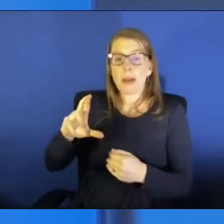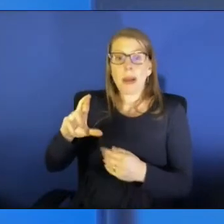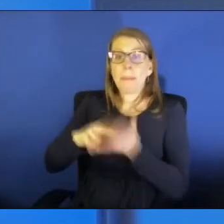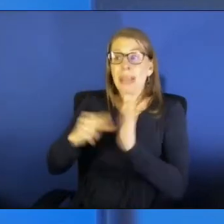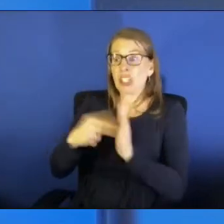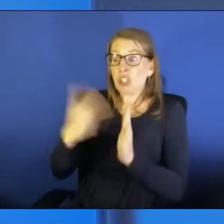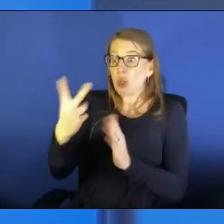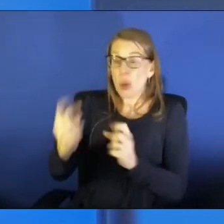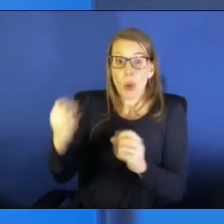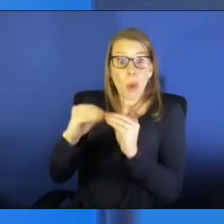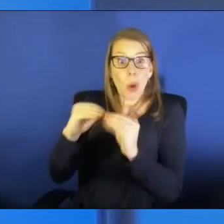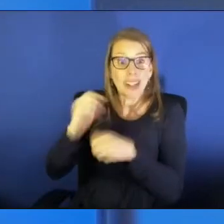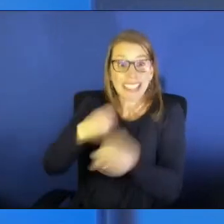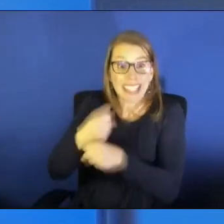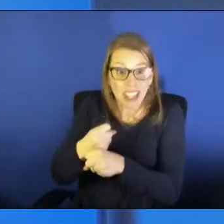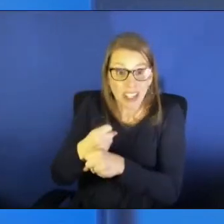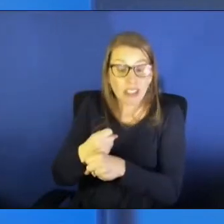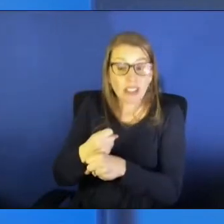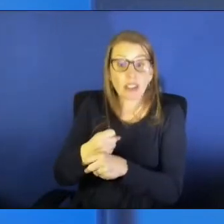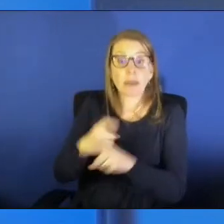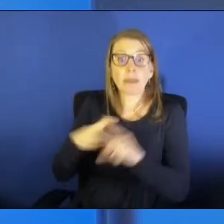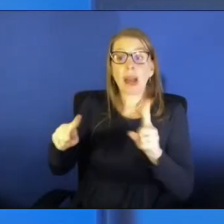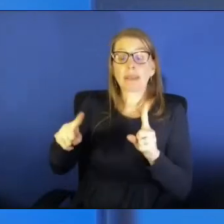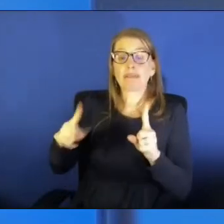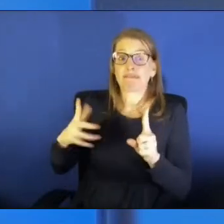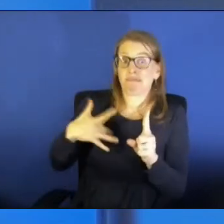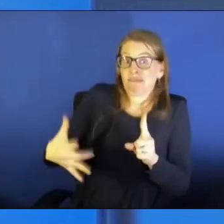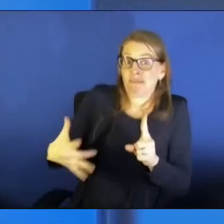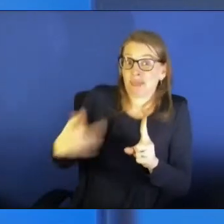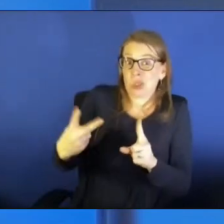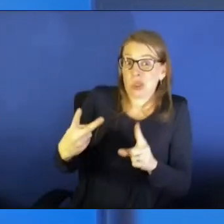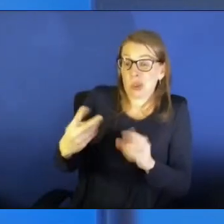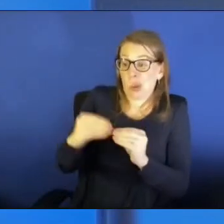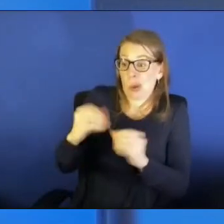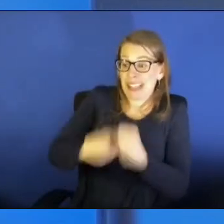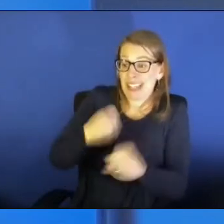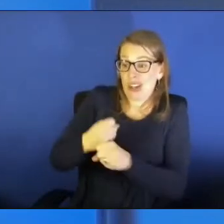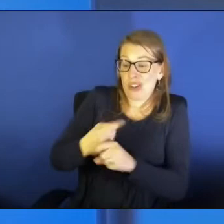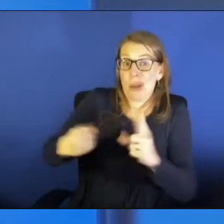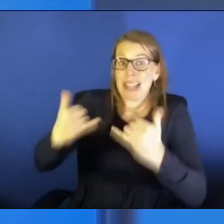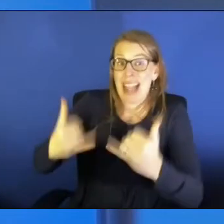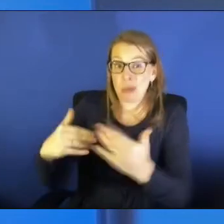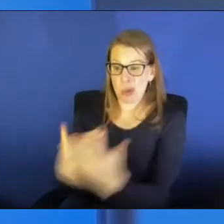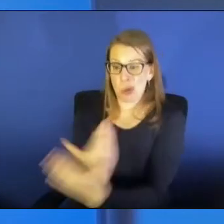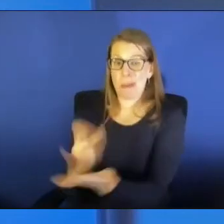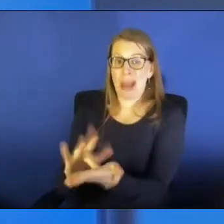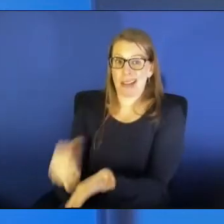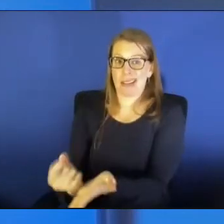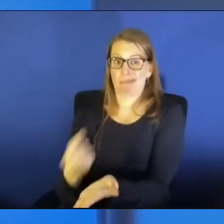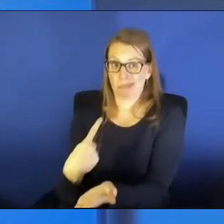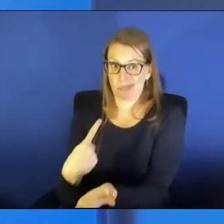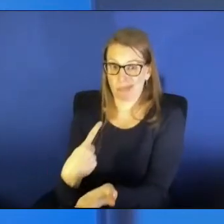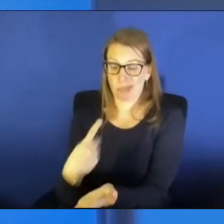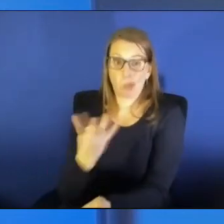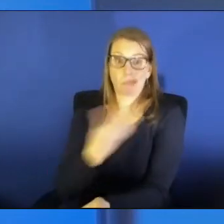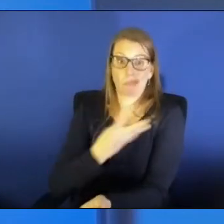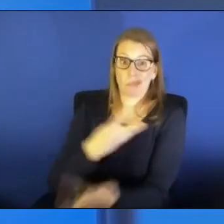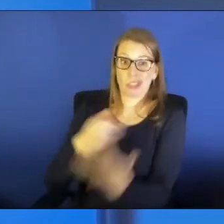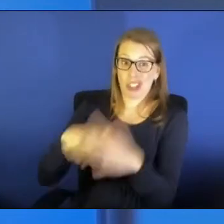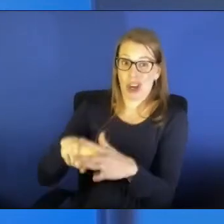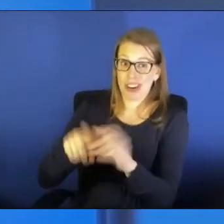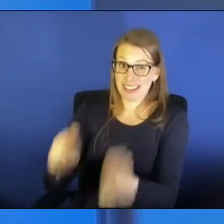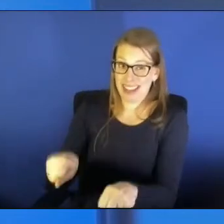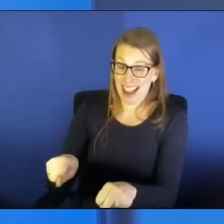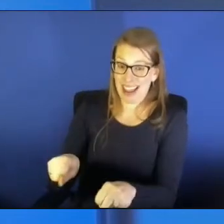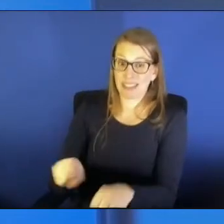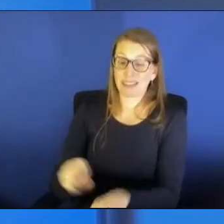that 2 years from now, there's going to be another new medication open that's going to get us some other amount of